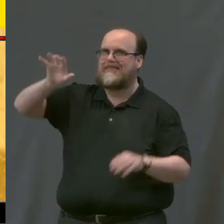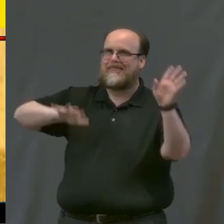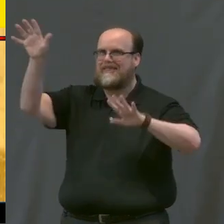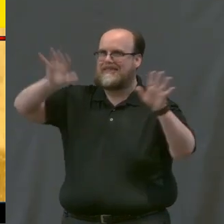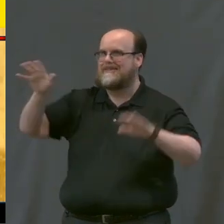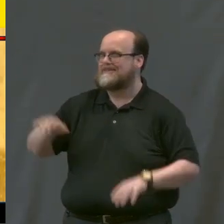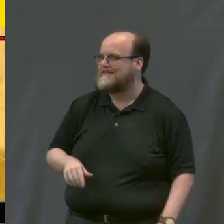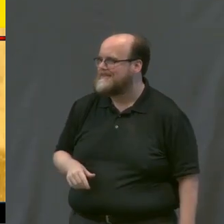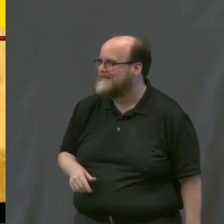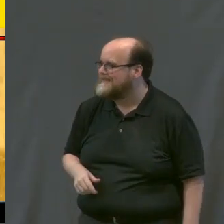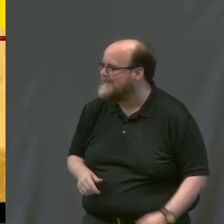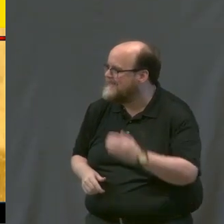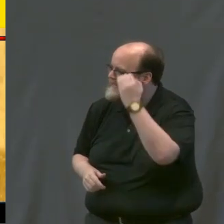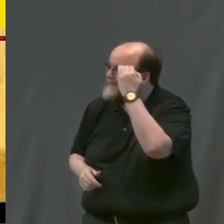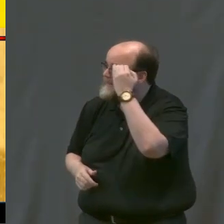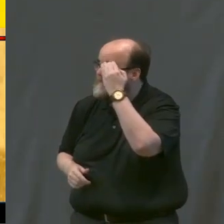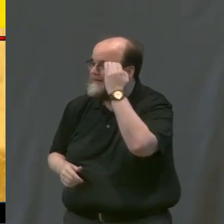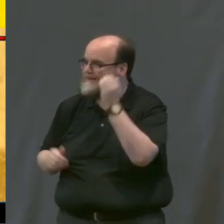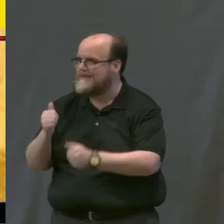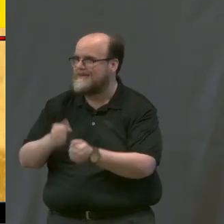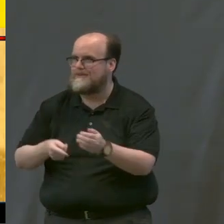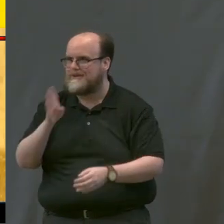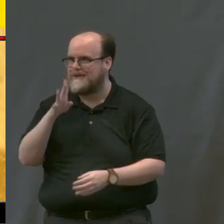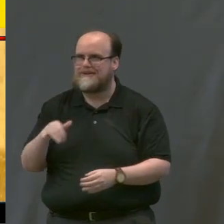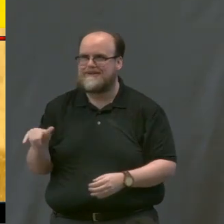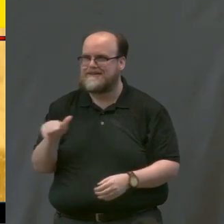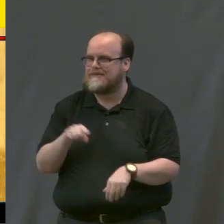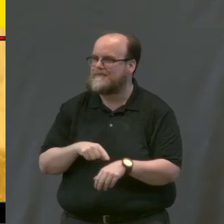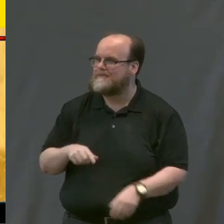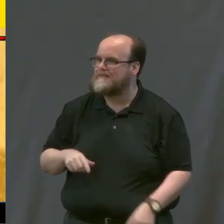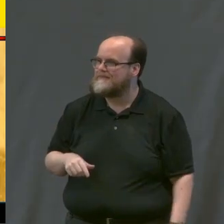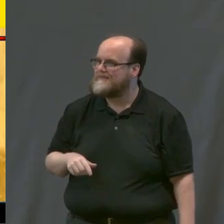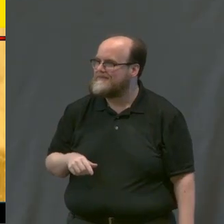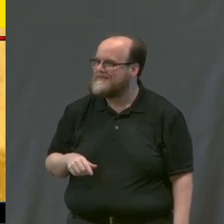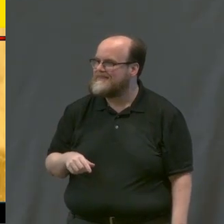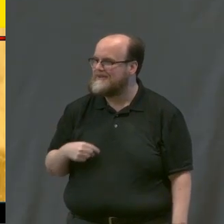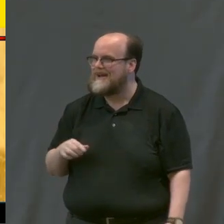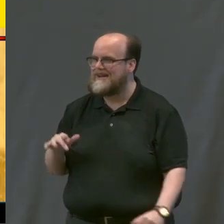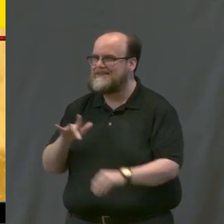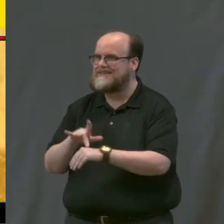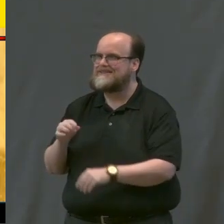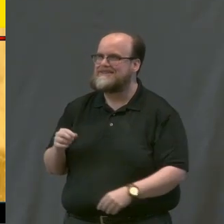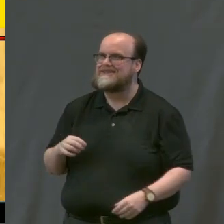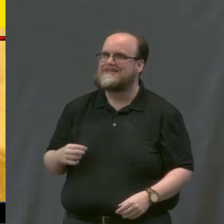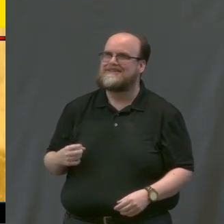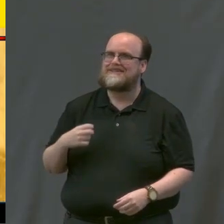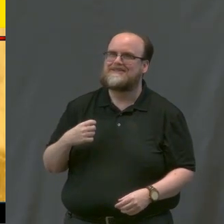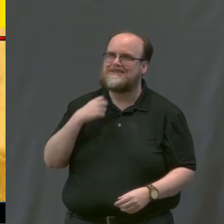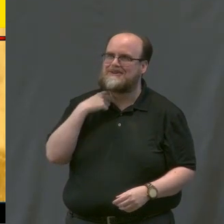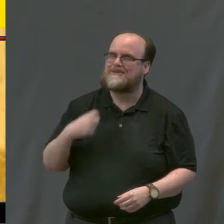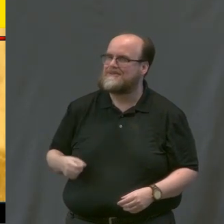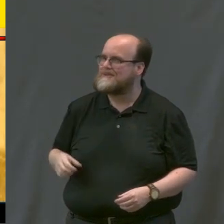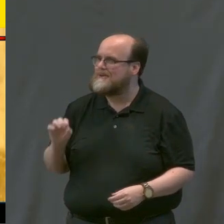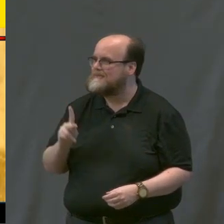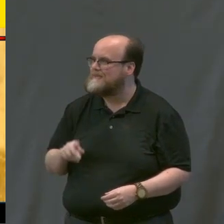a second. Everybody's talking at the same time. Oh, I struck a nerve that time, I guess. Well, that's good,